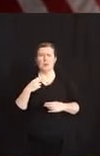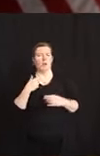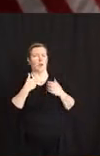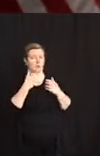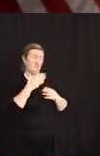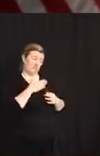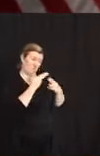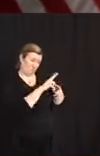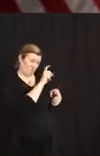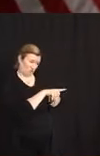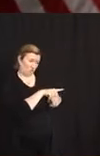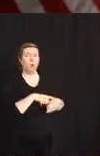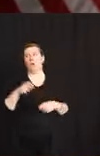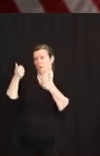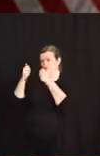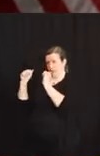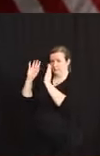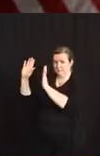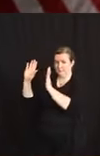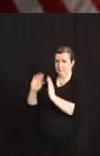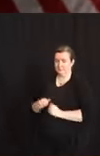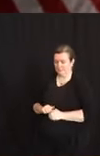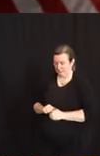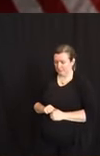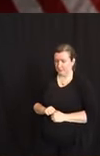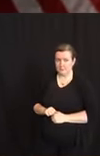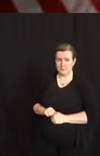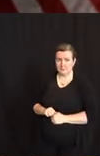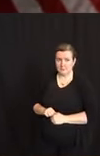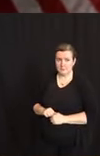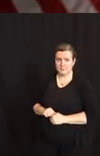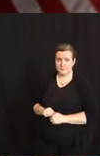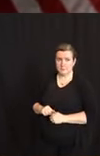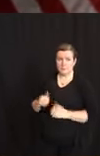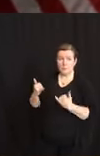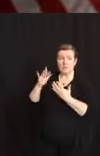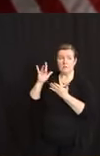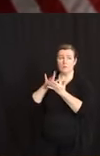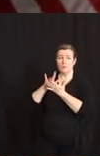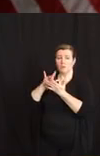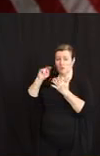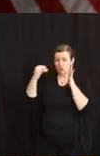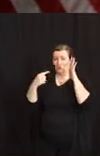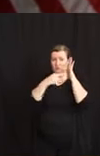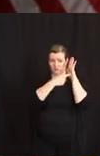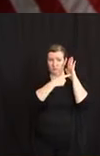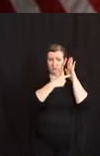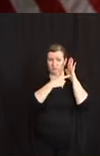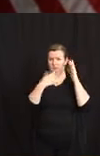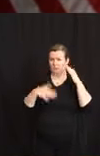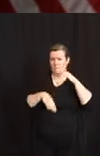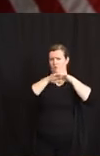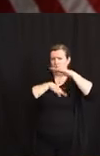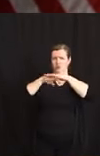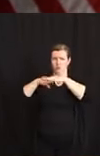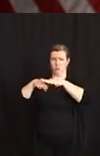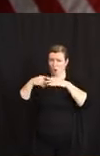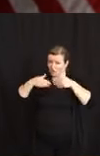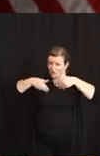You report today that Central Jersey hospitals are getting crowded. Is there a worry they could be overwhelmed? Is there a plan to share staff